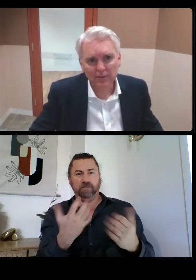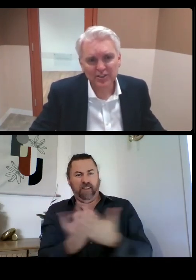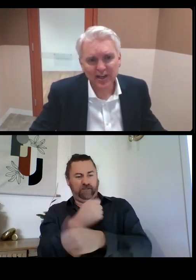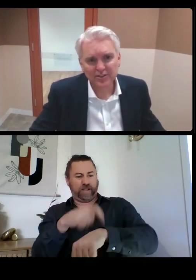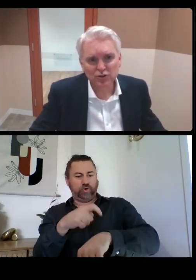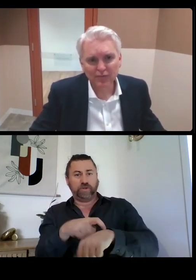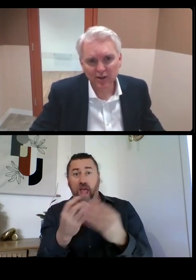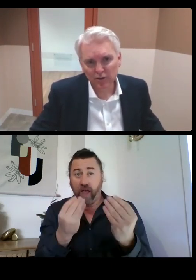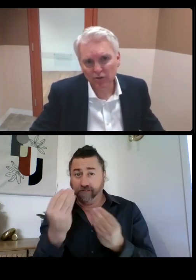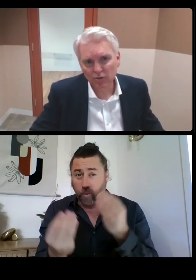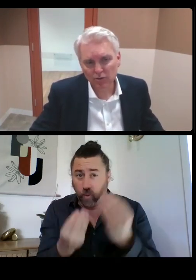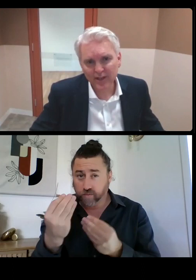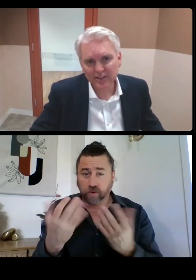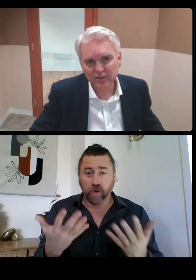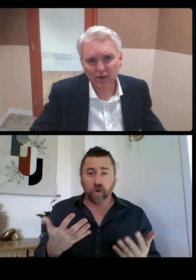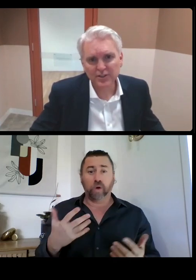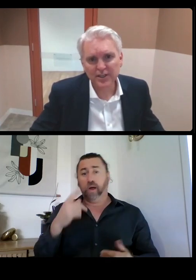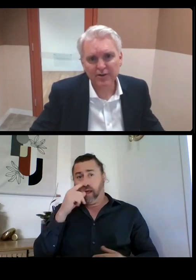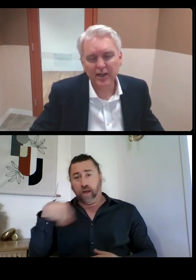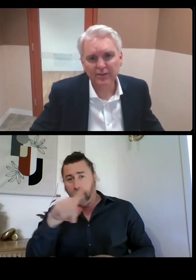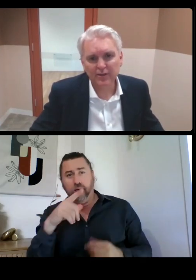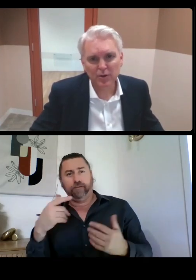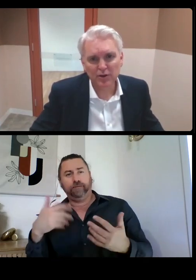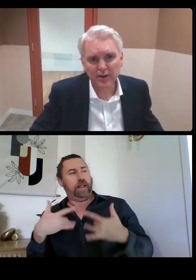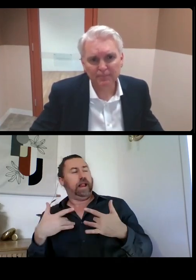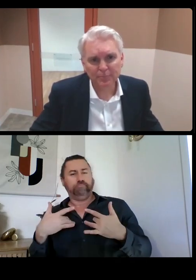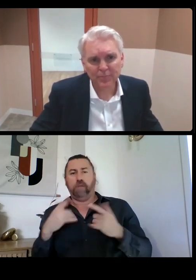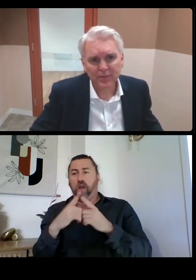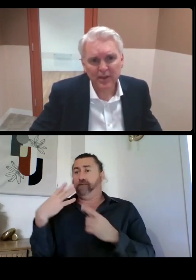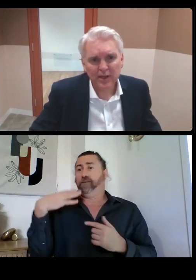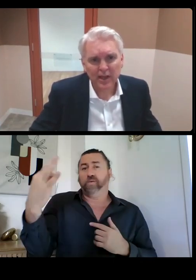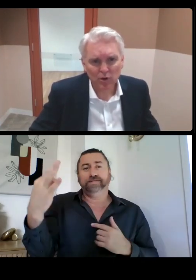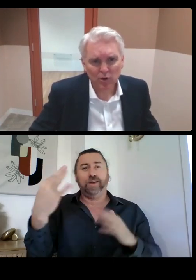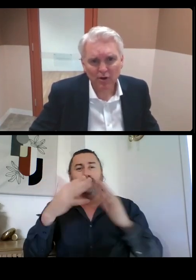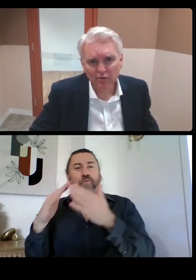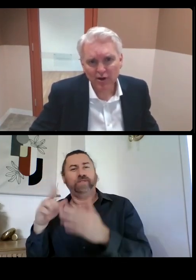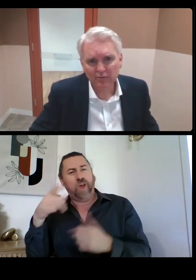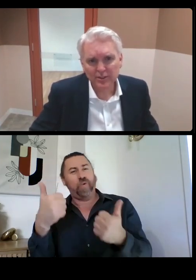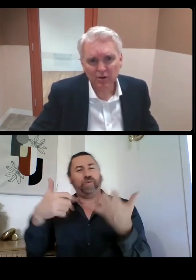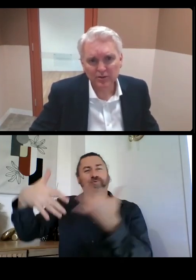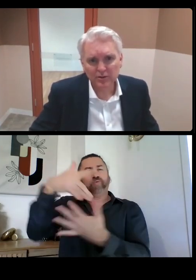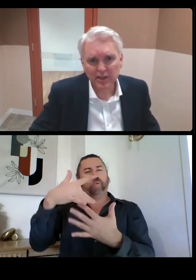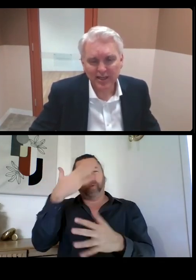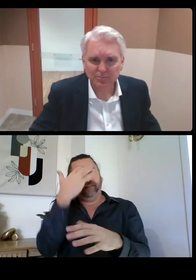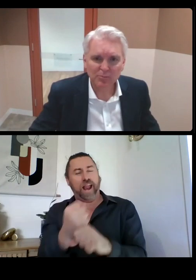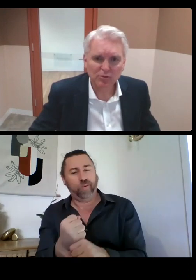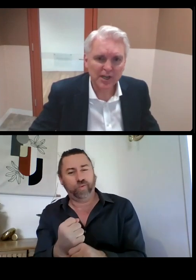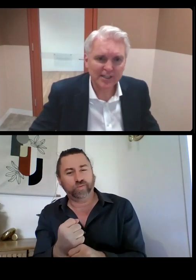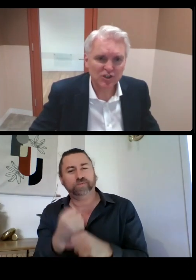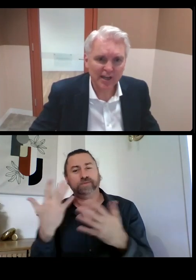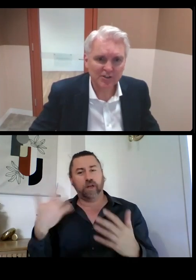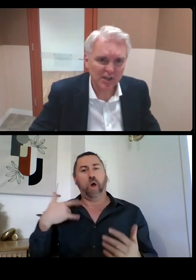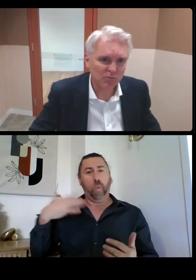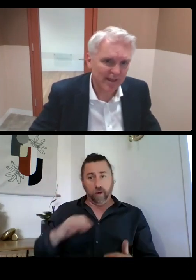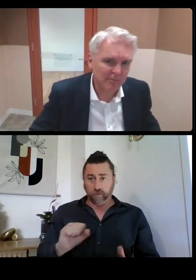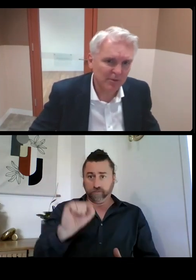adds social value through things like volunteering in the community. And we want a program that responds as people's needs